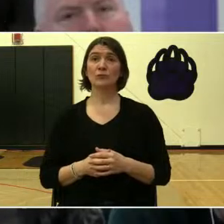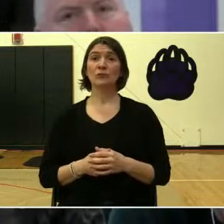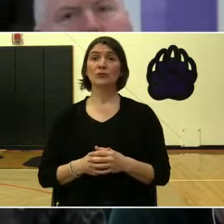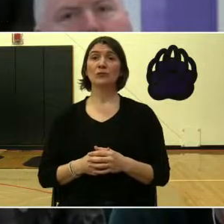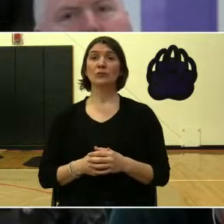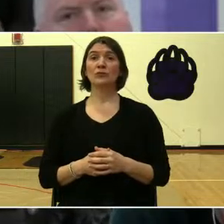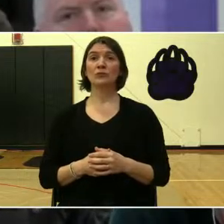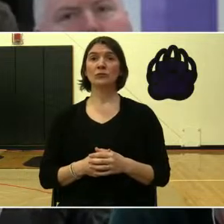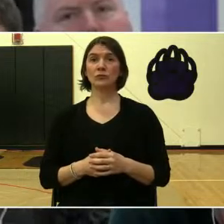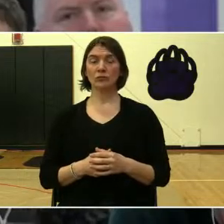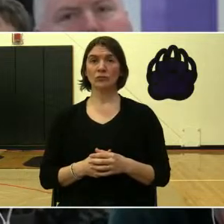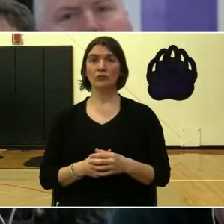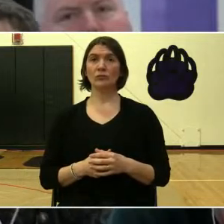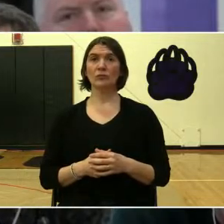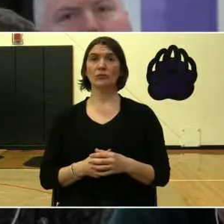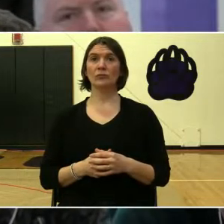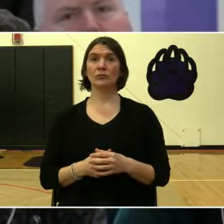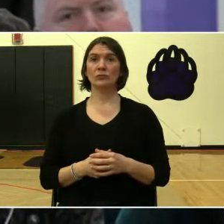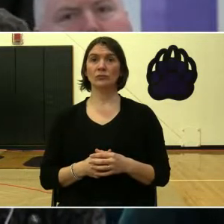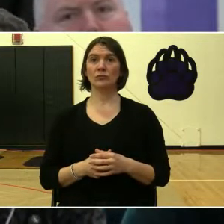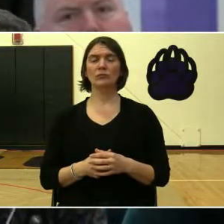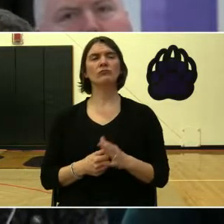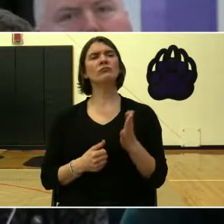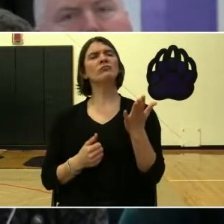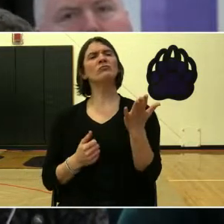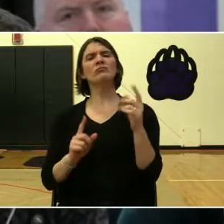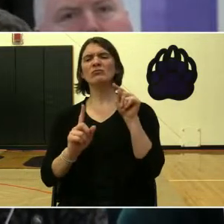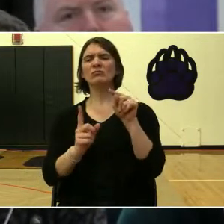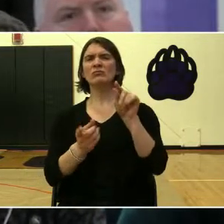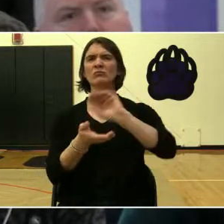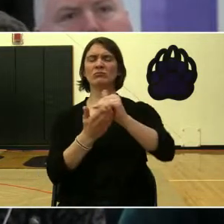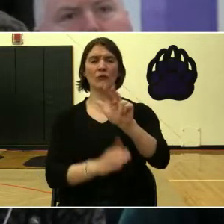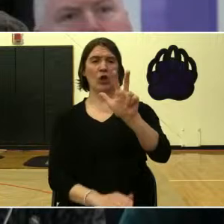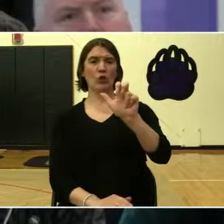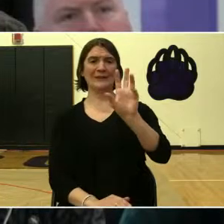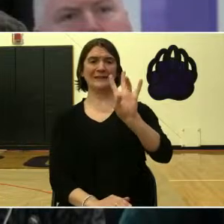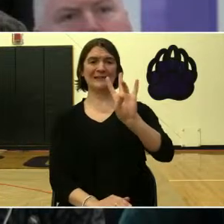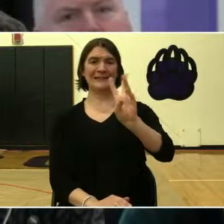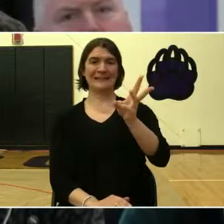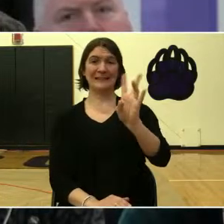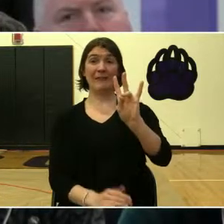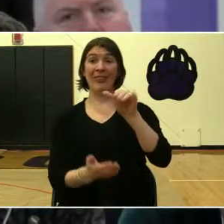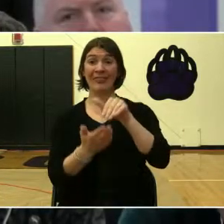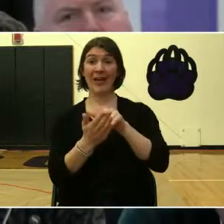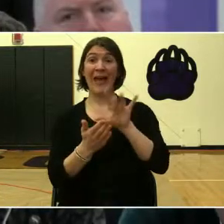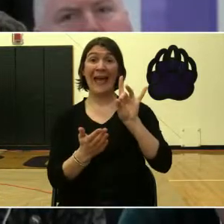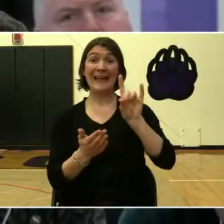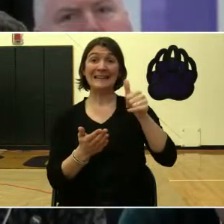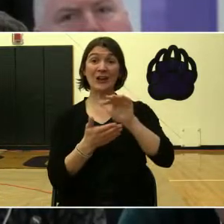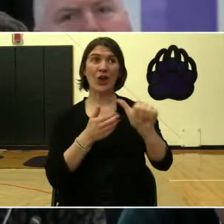uh I was wondering if you could say what is this amount 36780